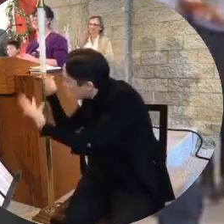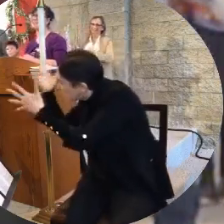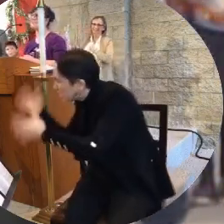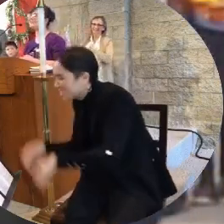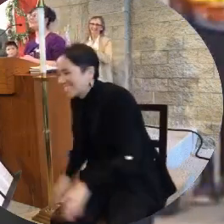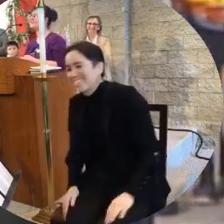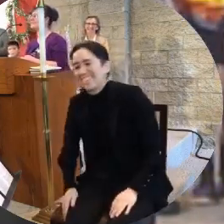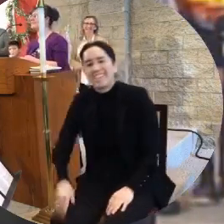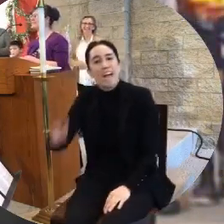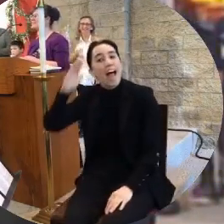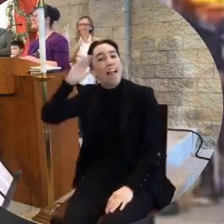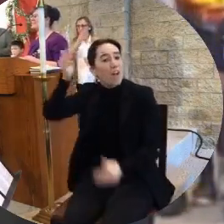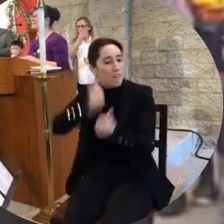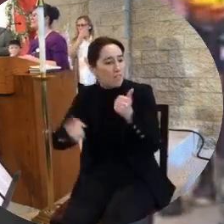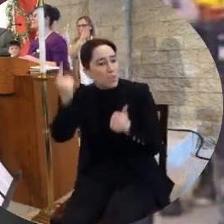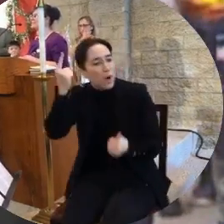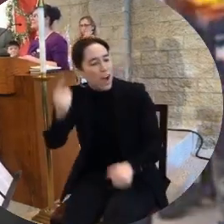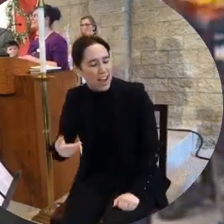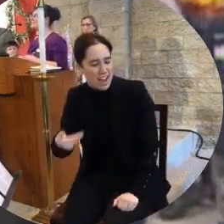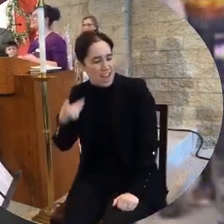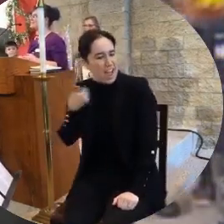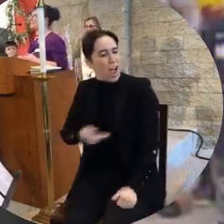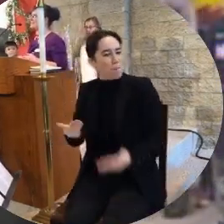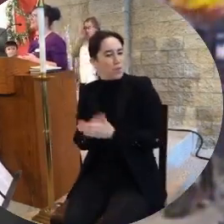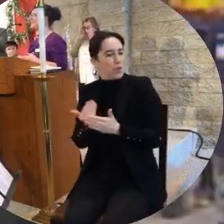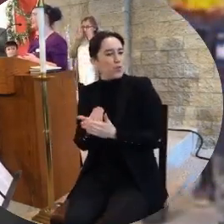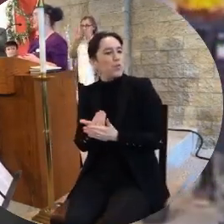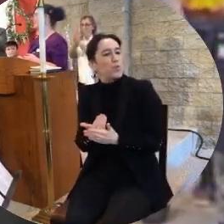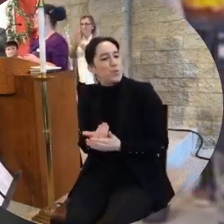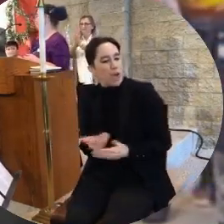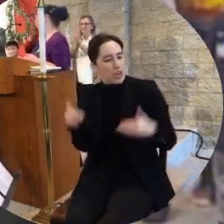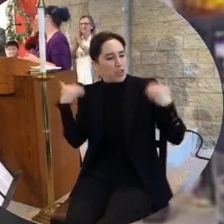For those of you who don't know me, I'm your new Youth and Family Ministry Director.